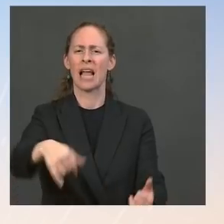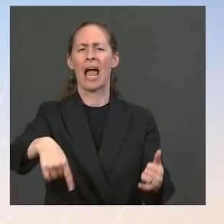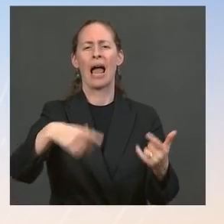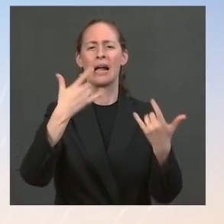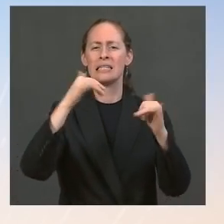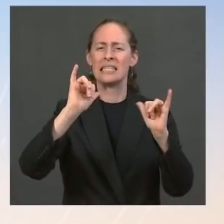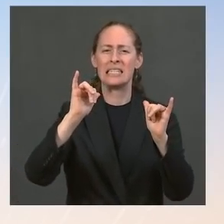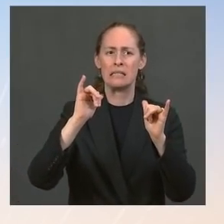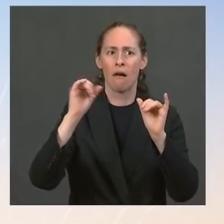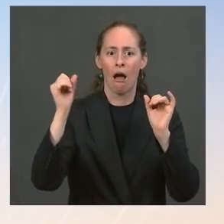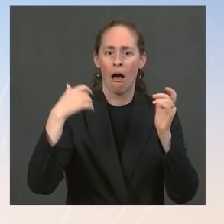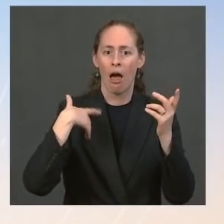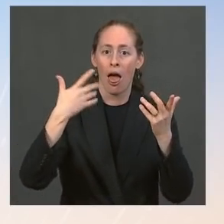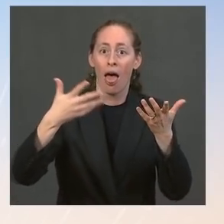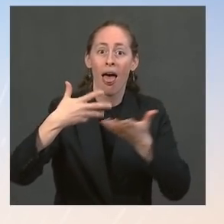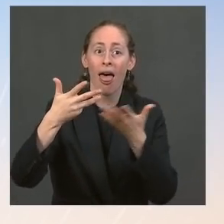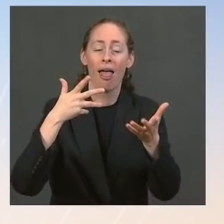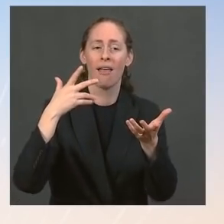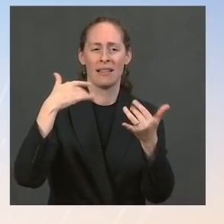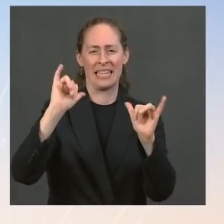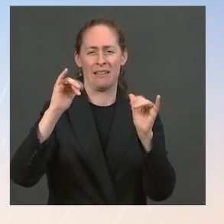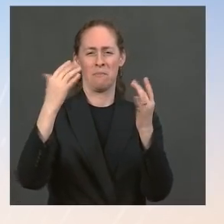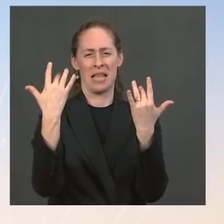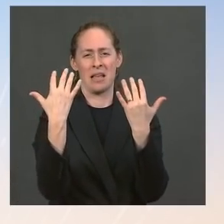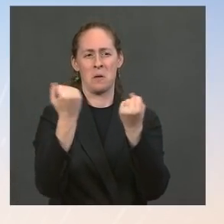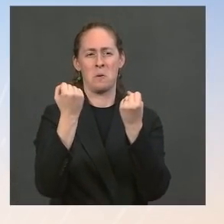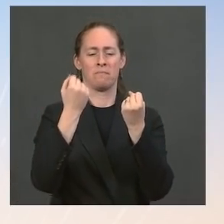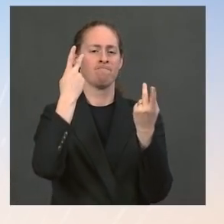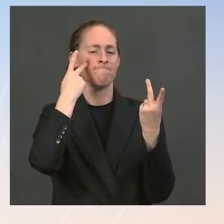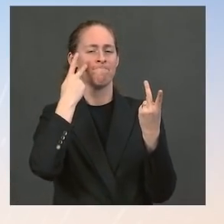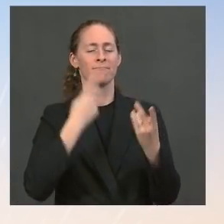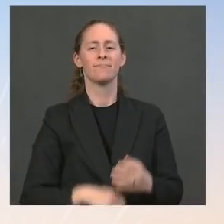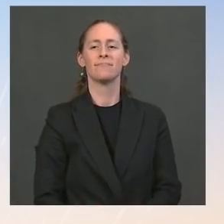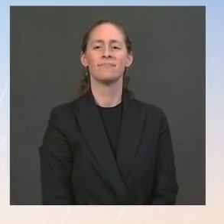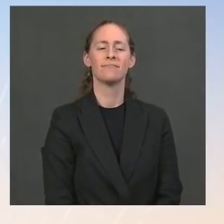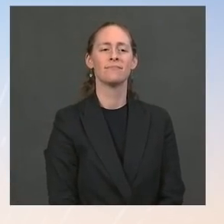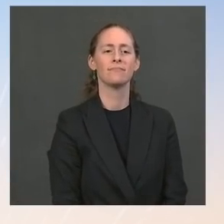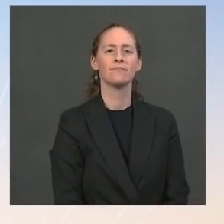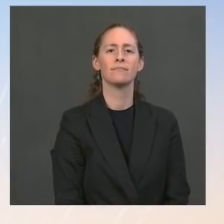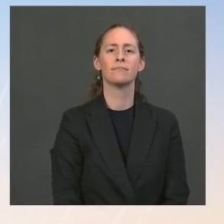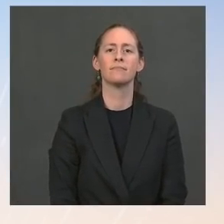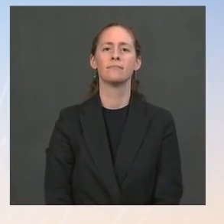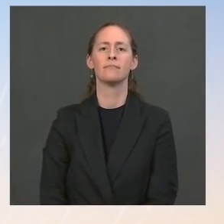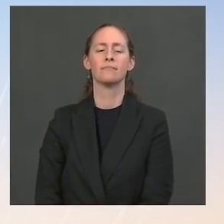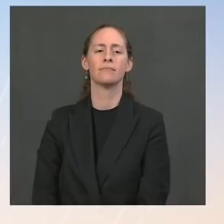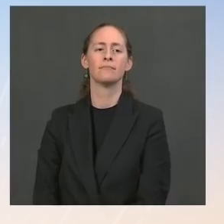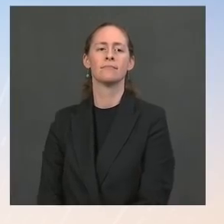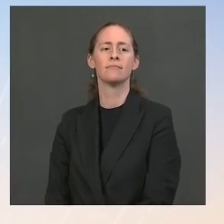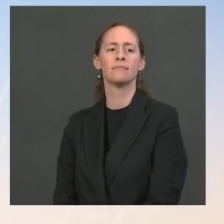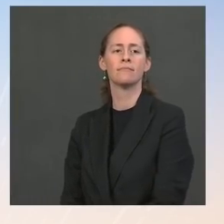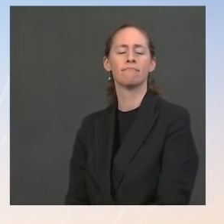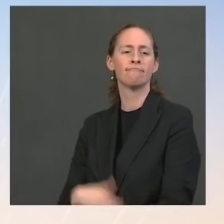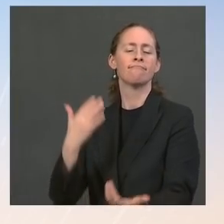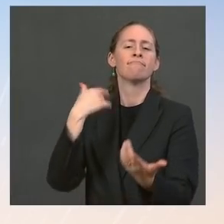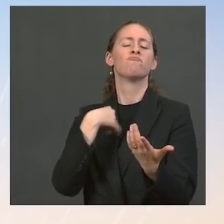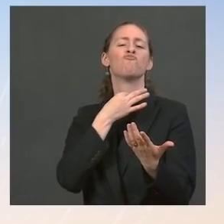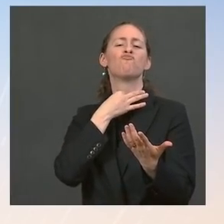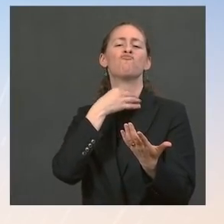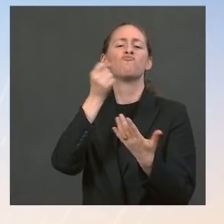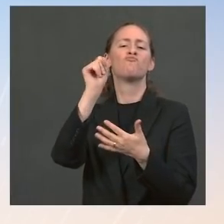from here on what is or isn't acceptable to the Democratic caucus. Go ahead. Just a couple different topics.